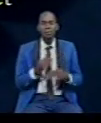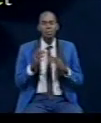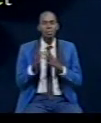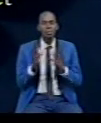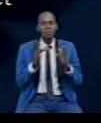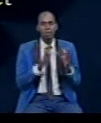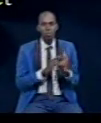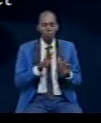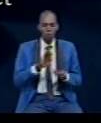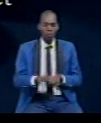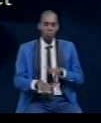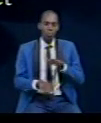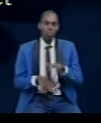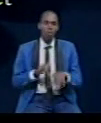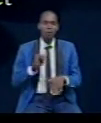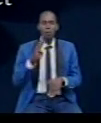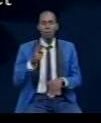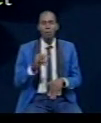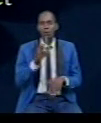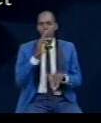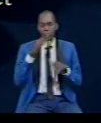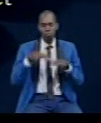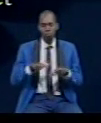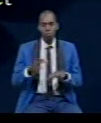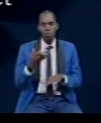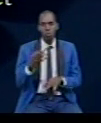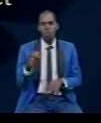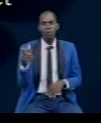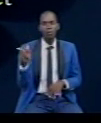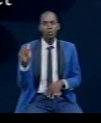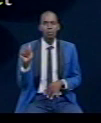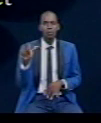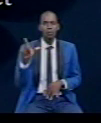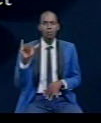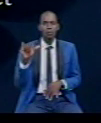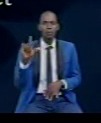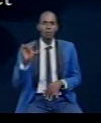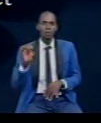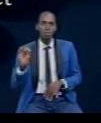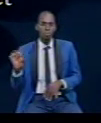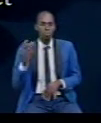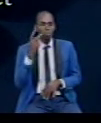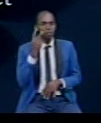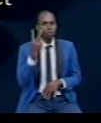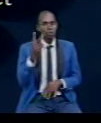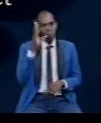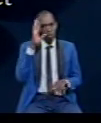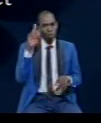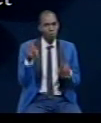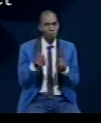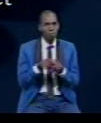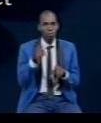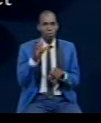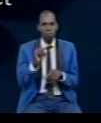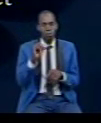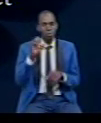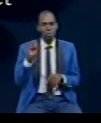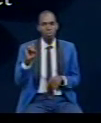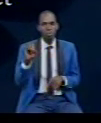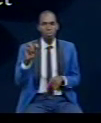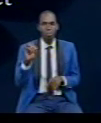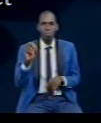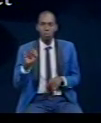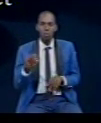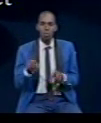Jesus, walking by the Sea of Galilee, saw two brethren, Simon, called